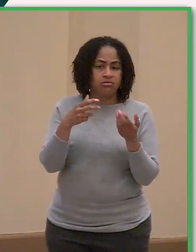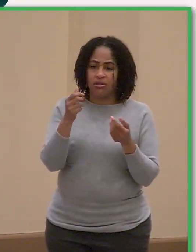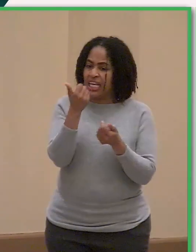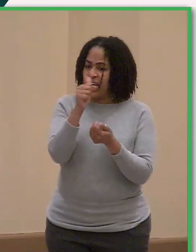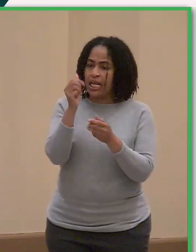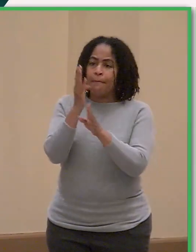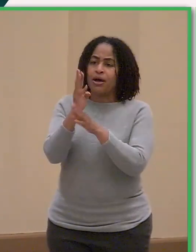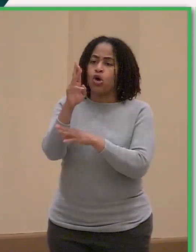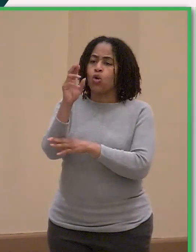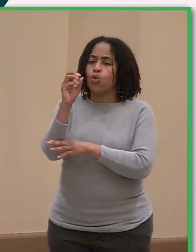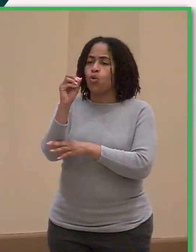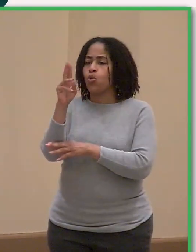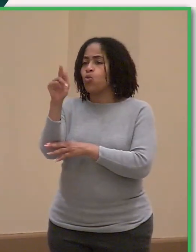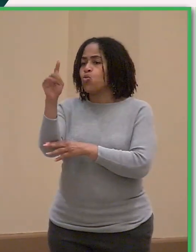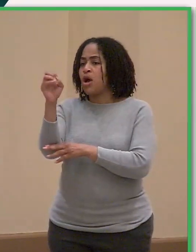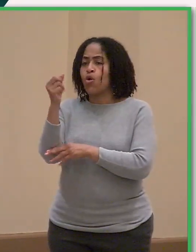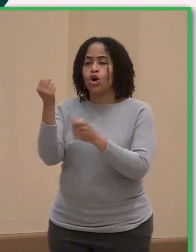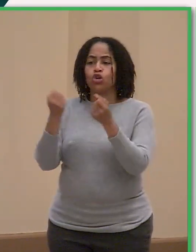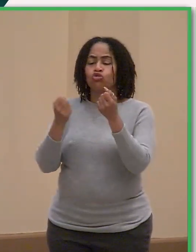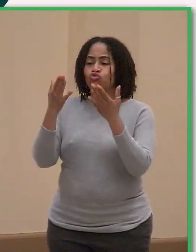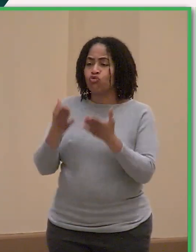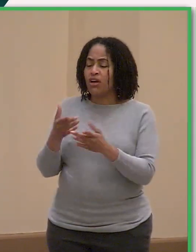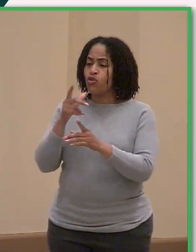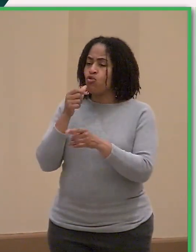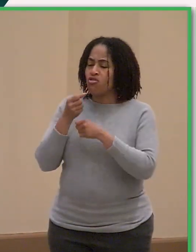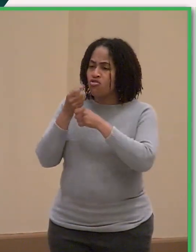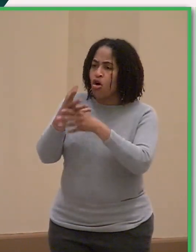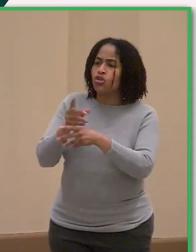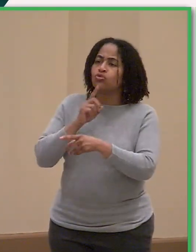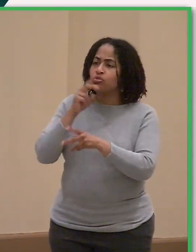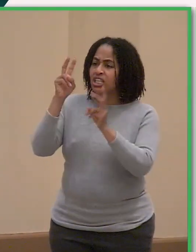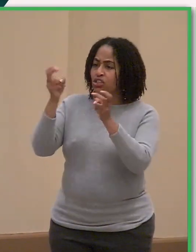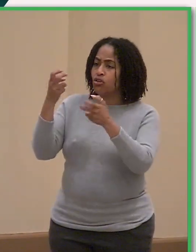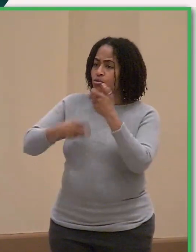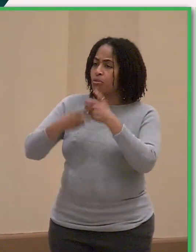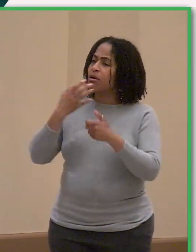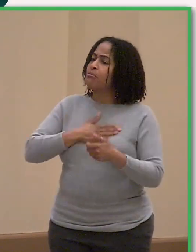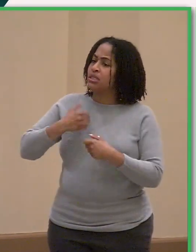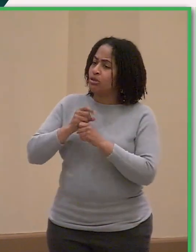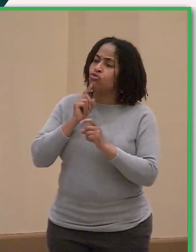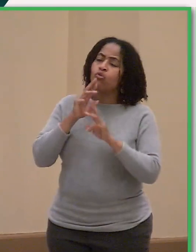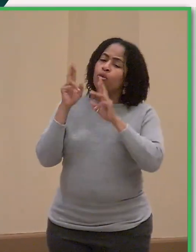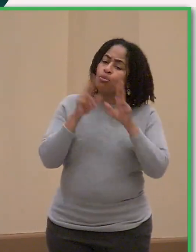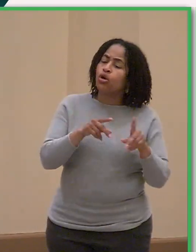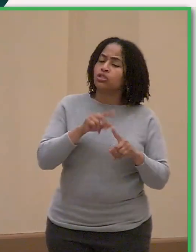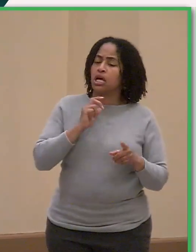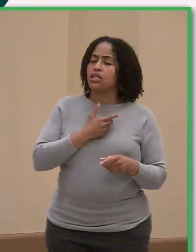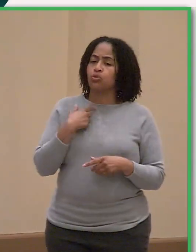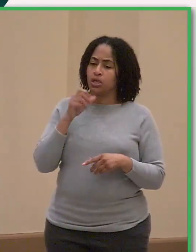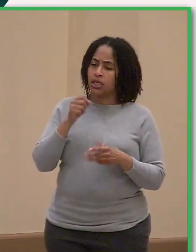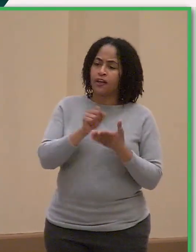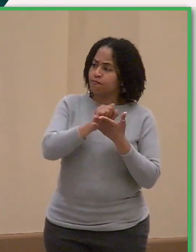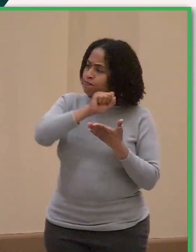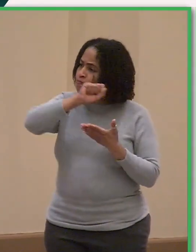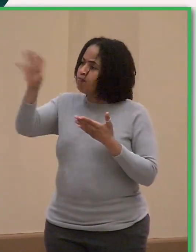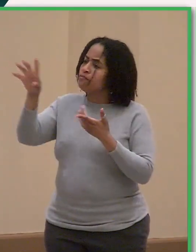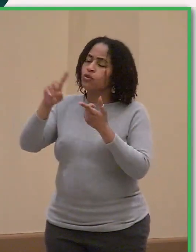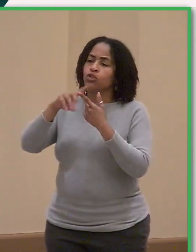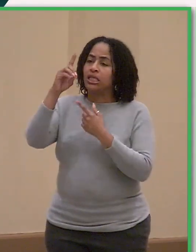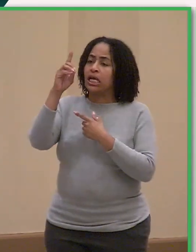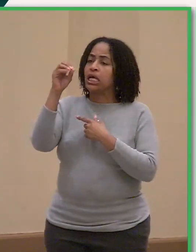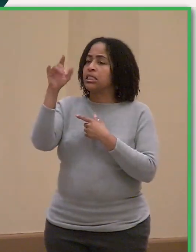route or a bus driver that has caused any issues or problems, please make sure that you report that to us so that we can get it over to the